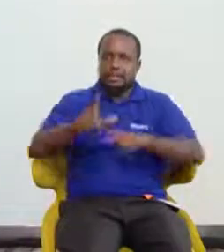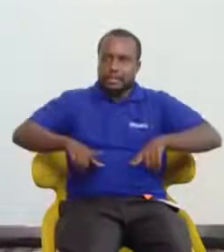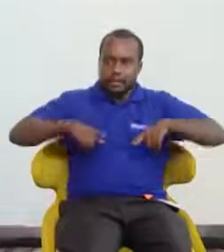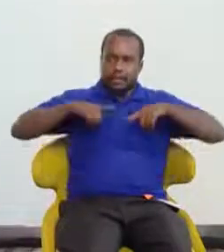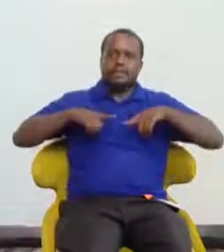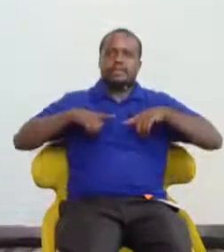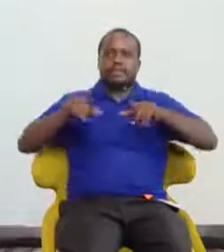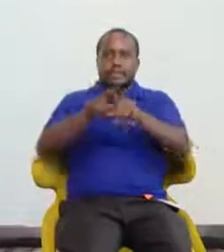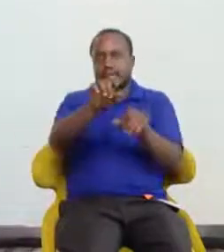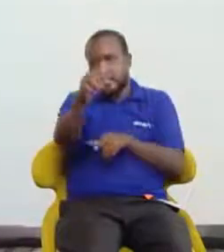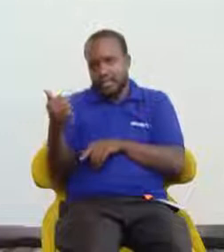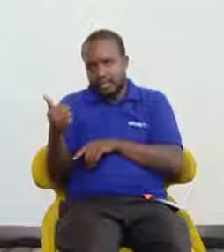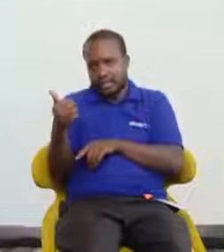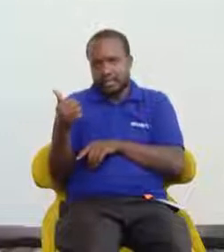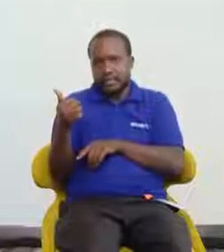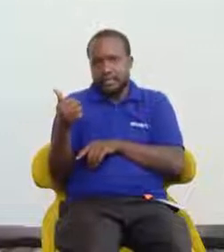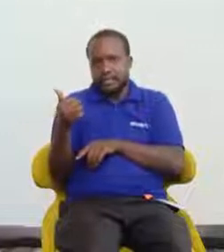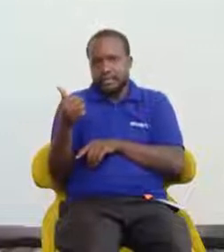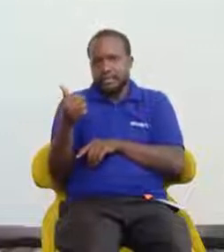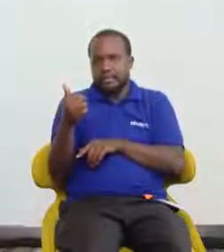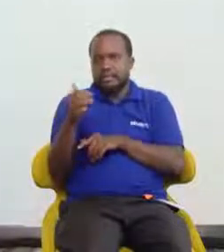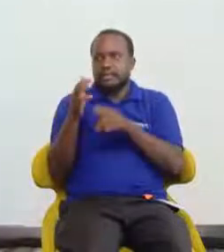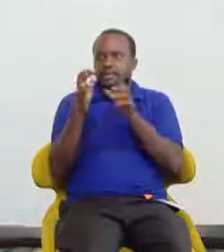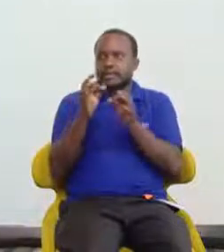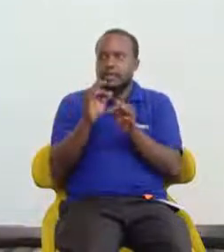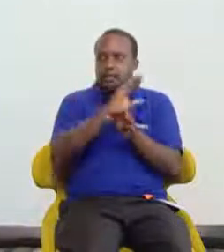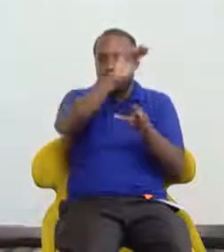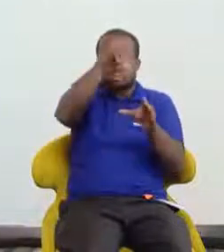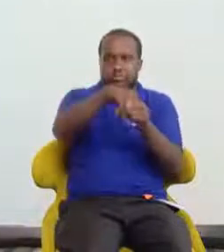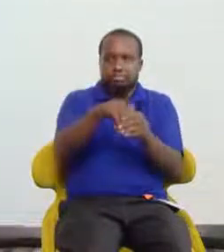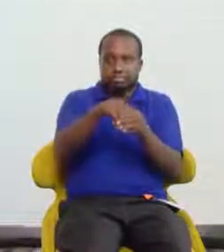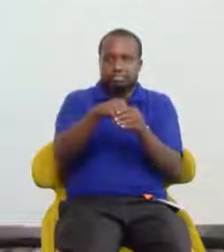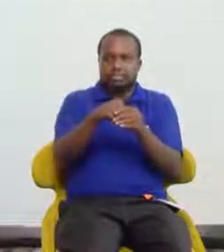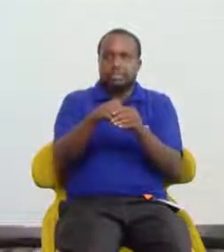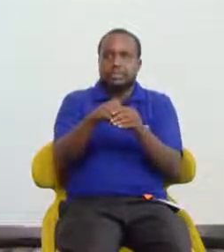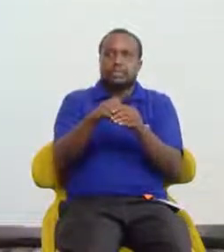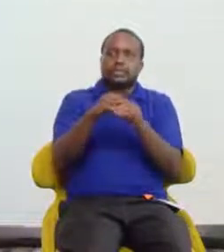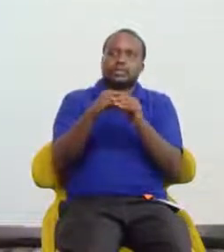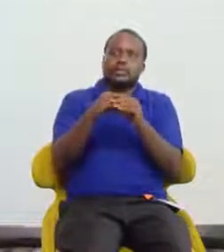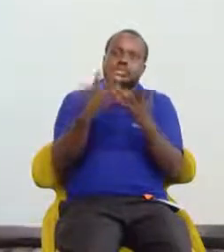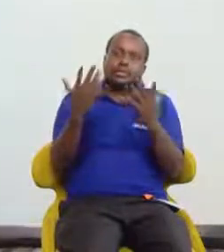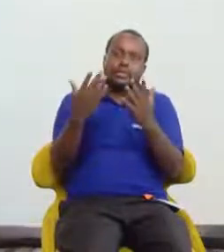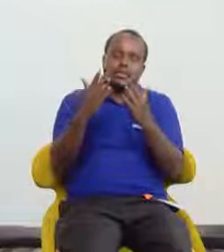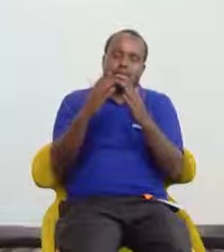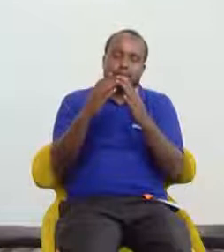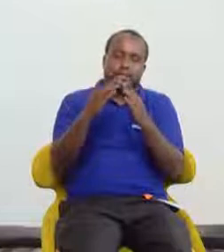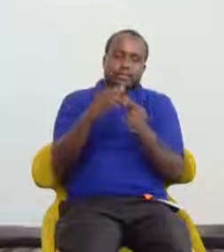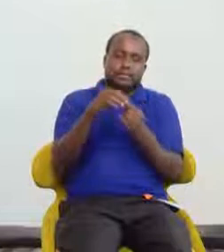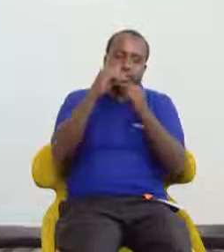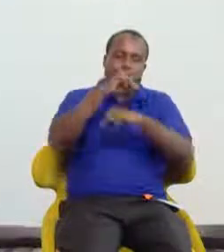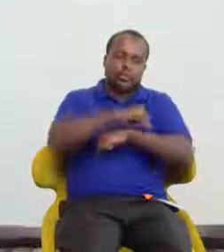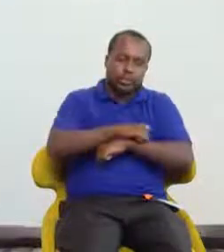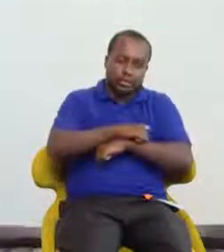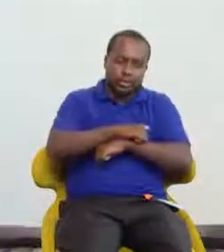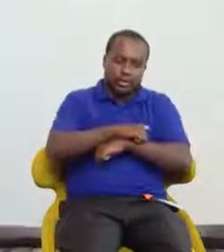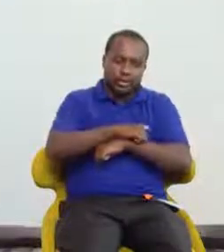survive. So if you're sheltered into a special school for the first 20 years of your life, and then somebody expects you at